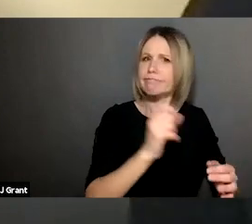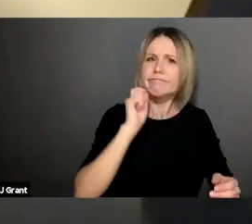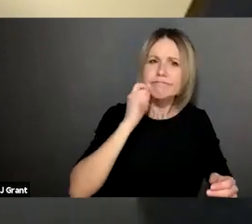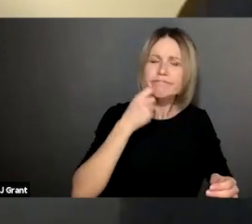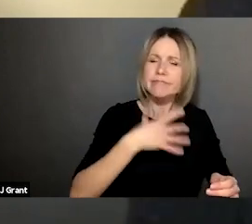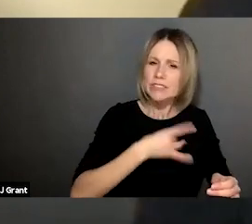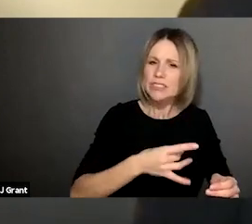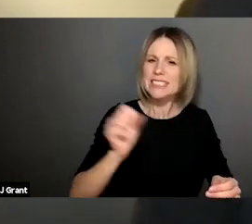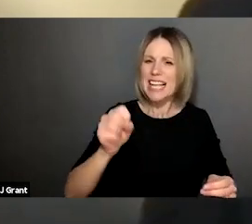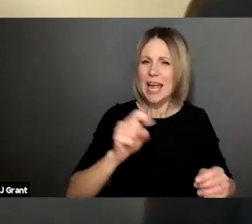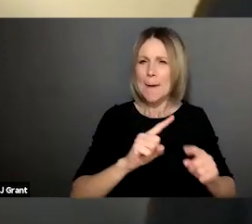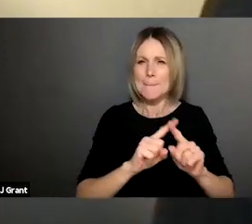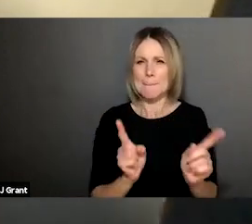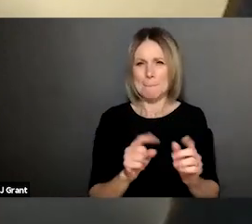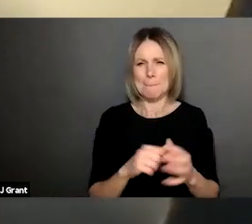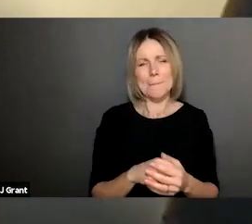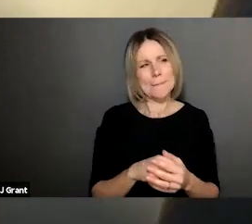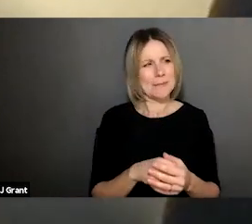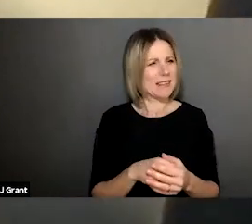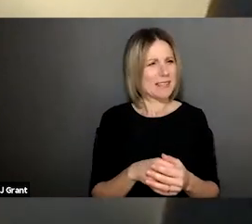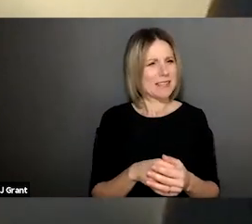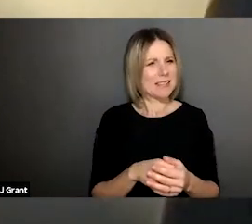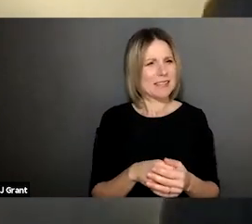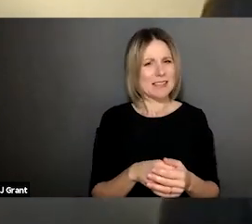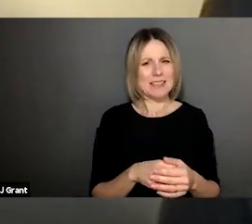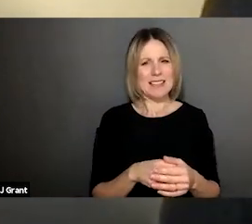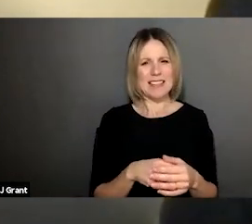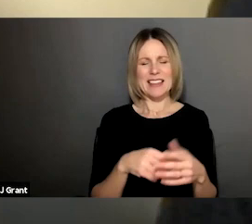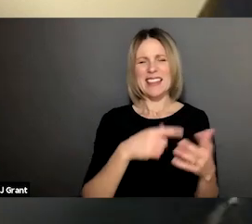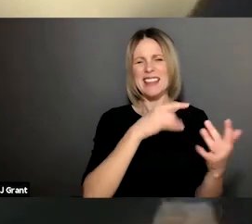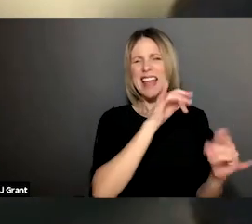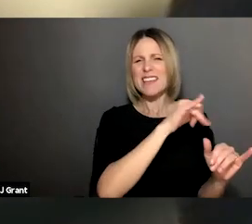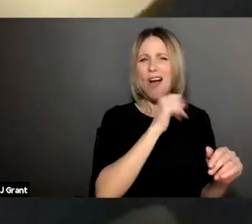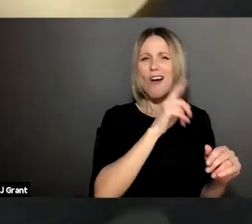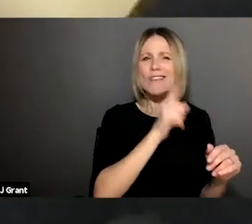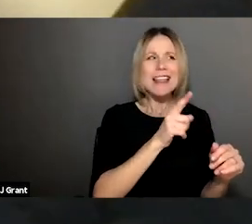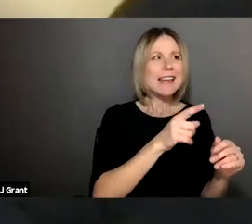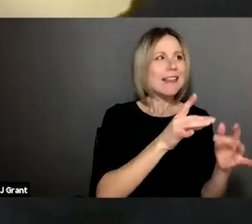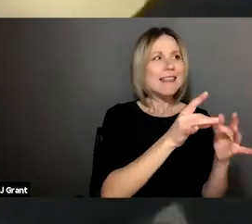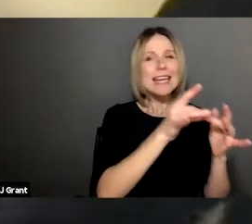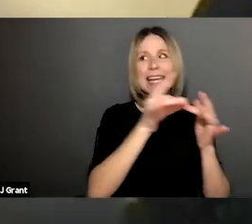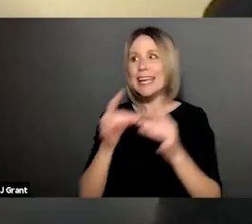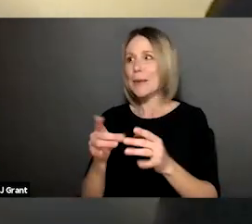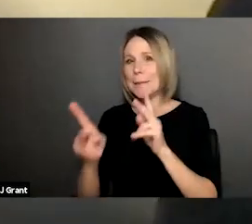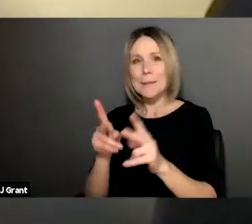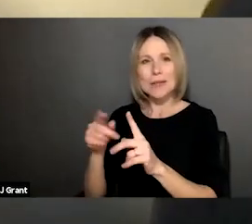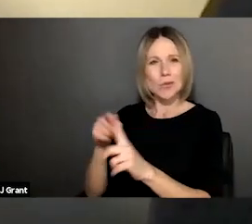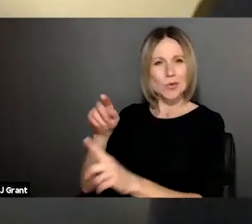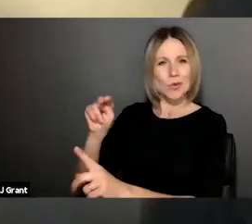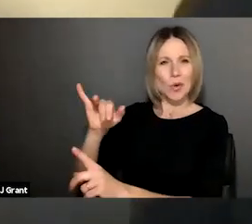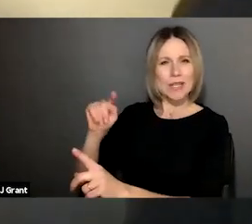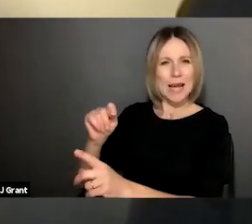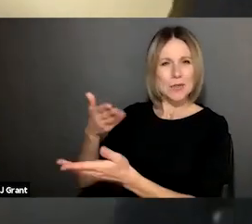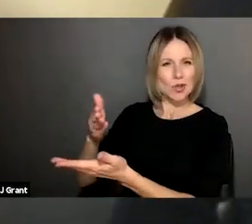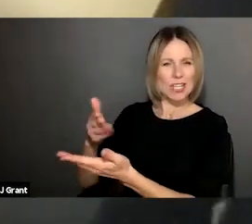precisely driving people back into the world of New York Times cooking. And again, I feel